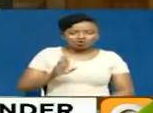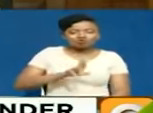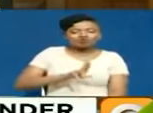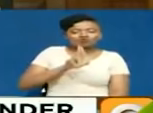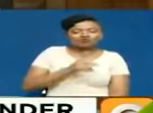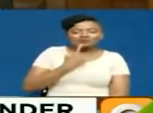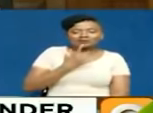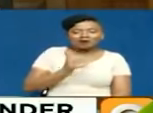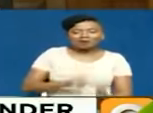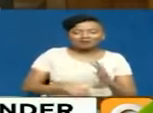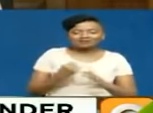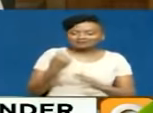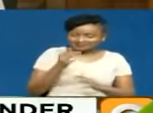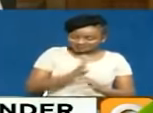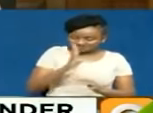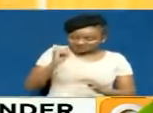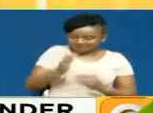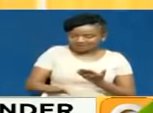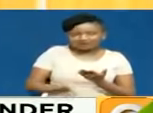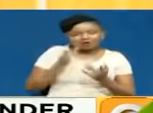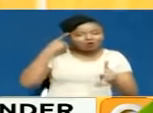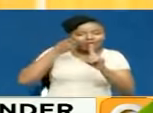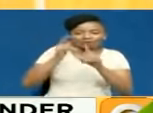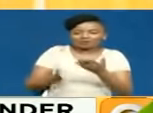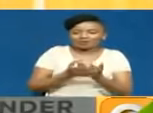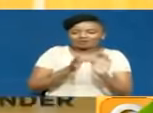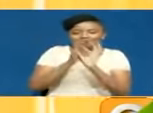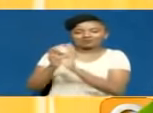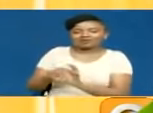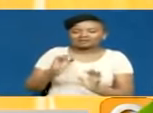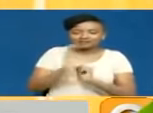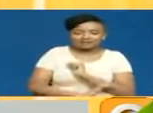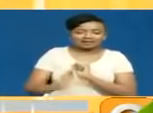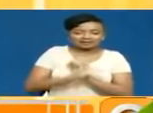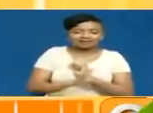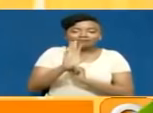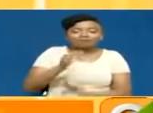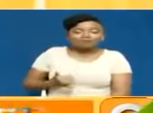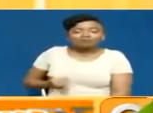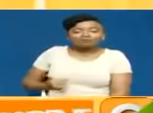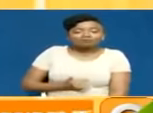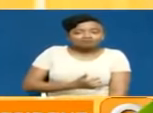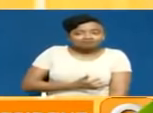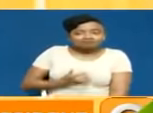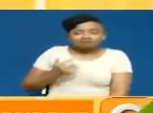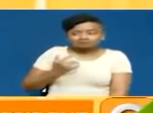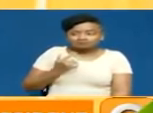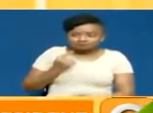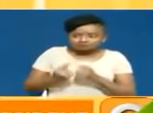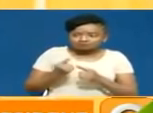part of his legacy in uniting the country. We fought for almost 30